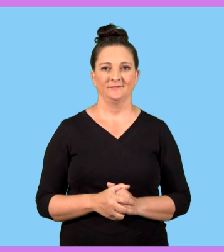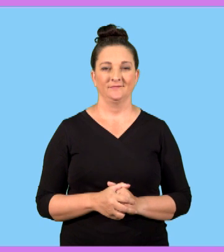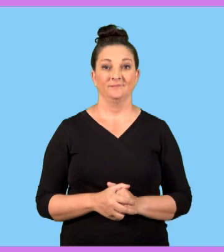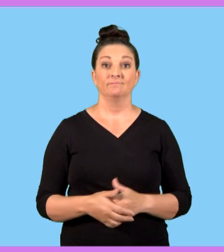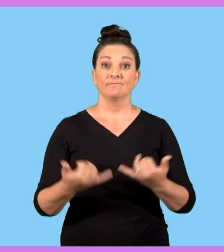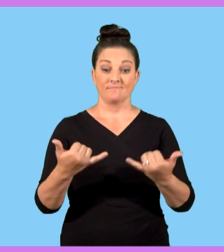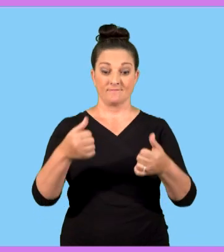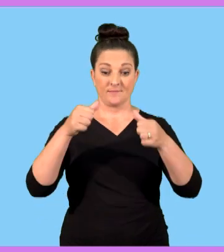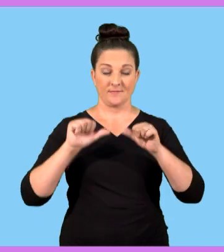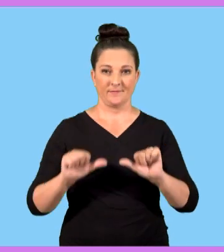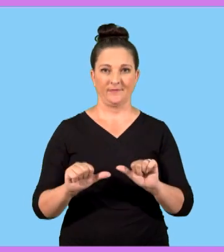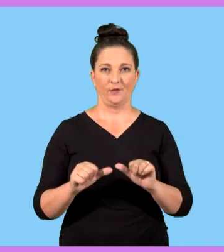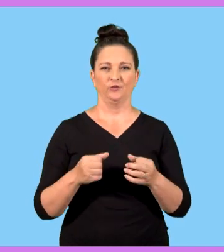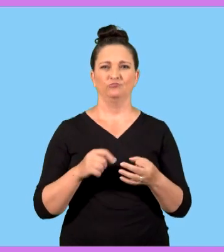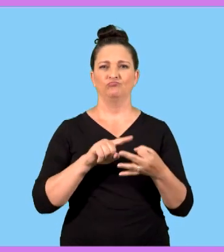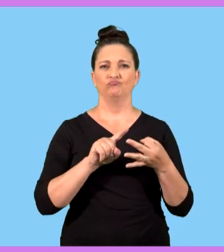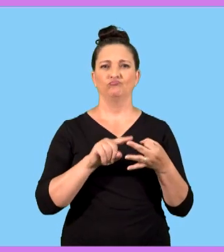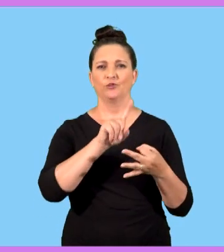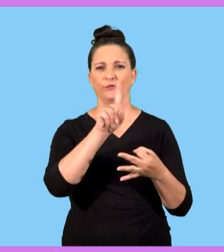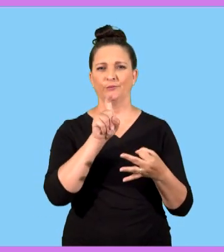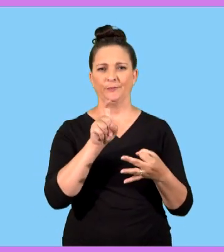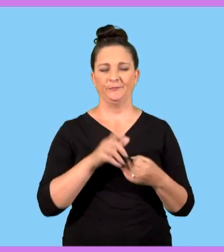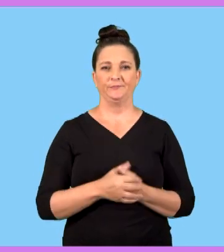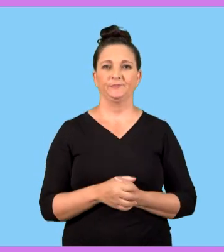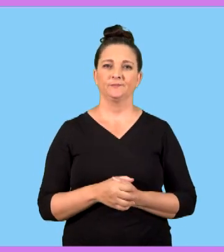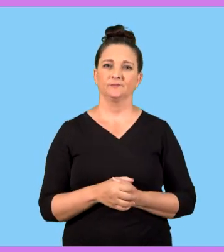And 21. Now we can look at question number 3.